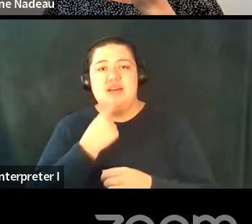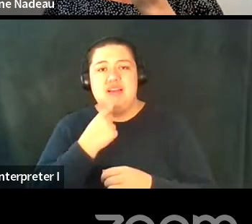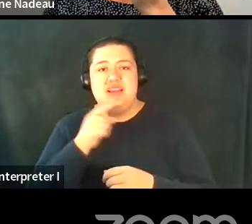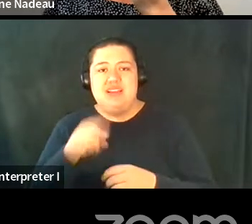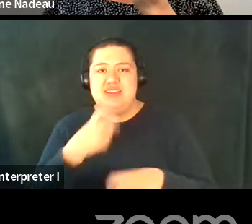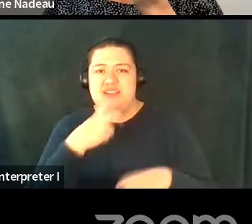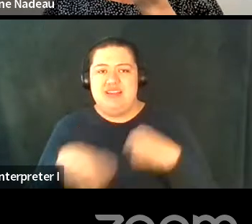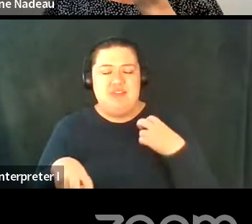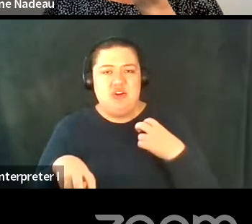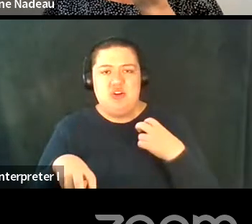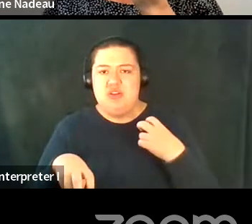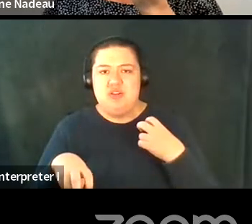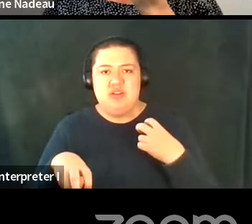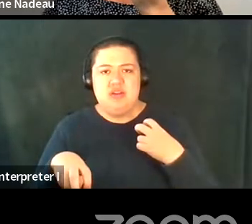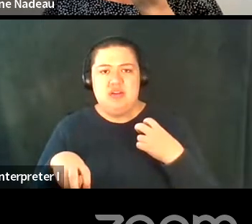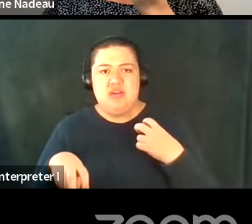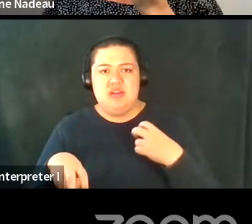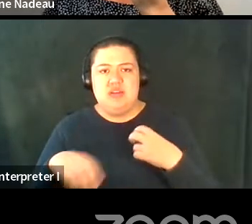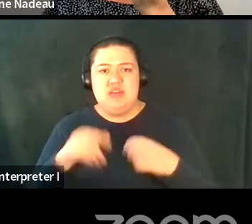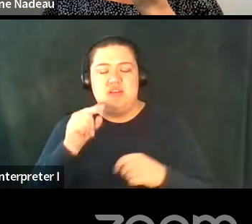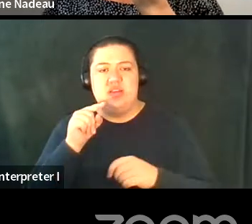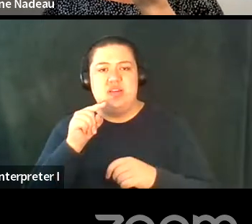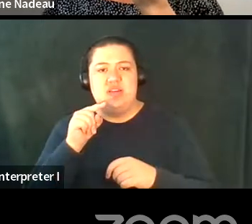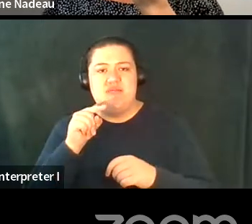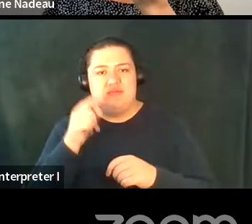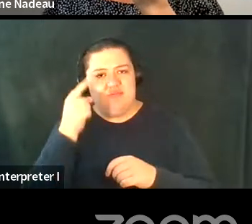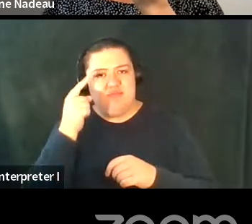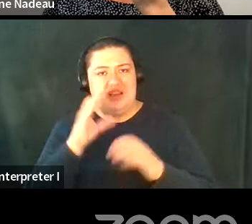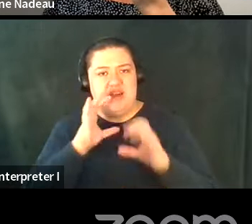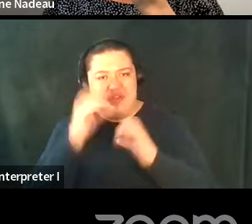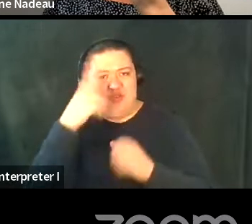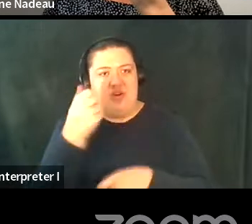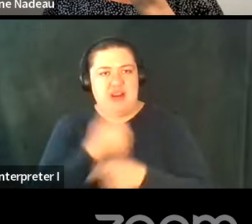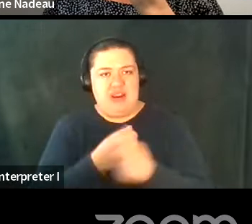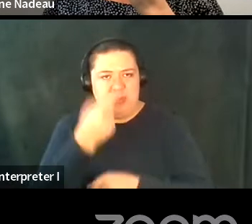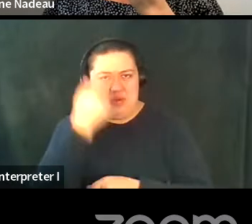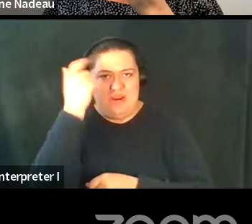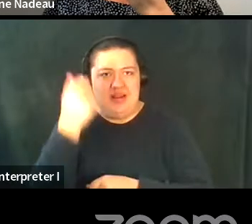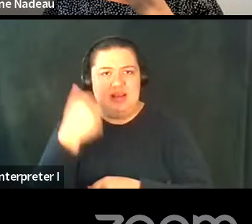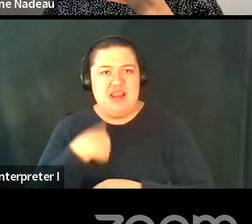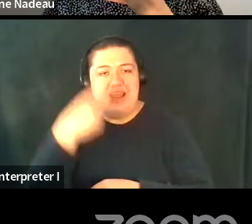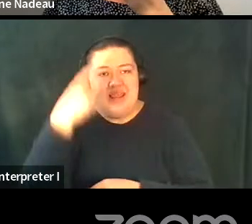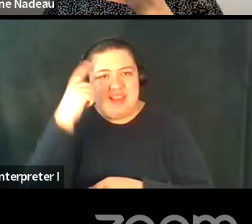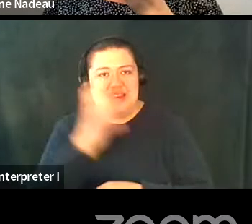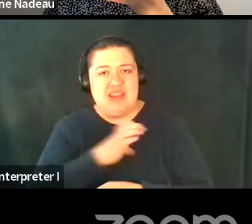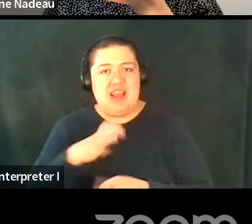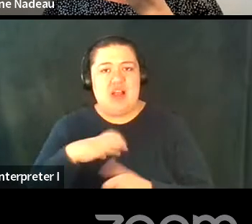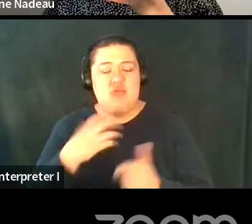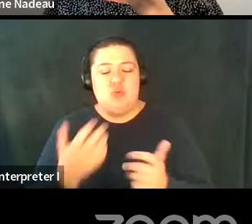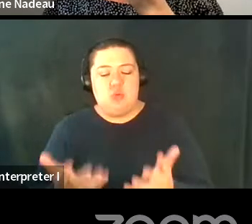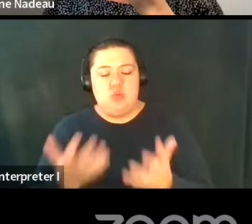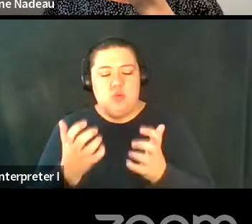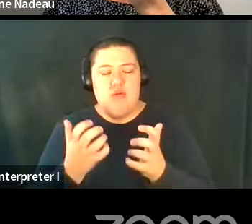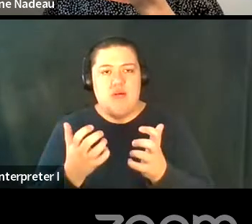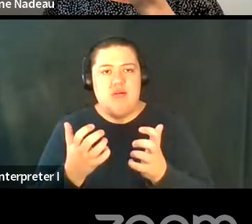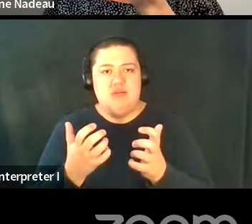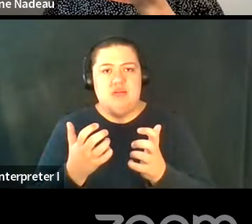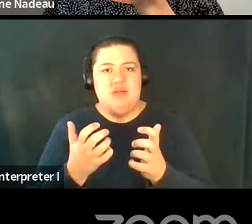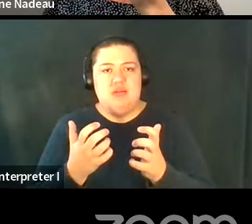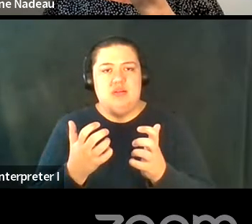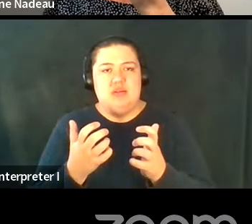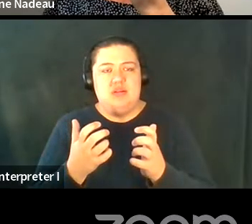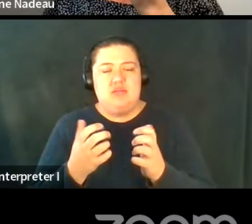difficult conversation, I think, for everyone, because I think the council wants to be